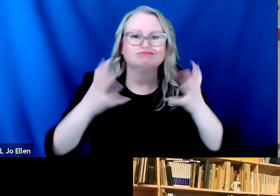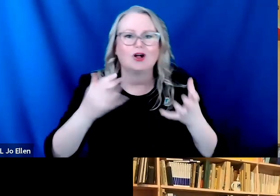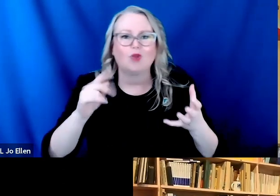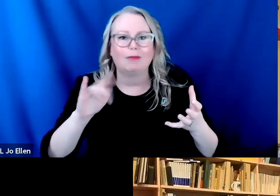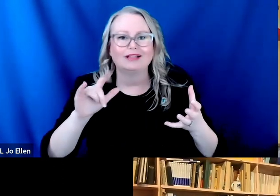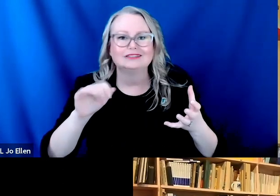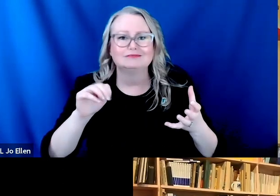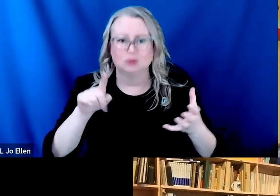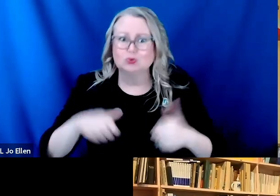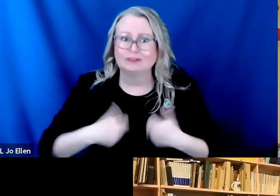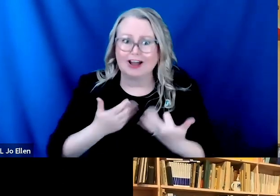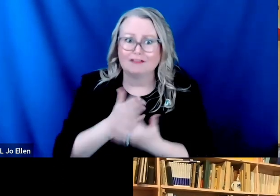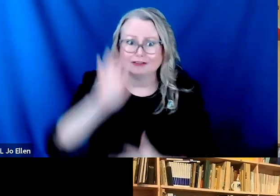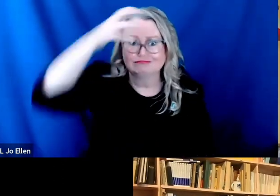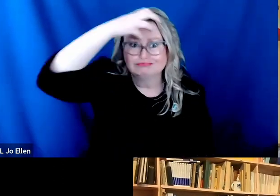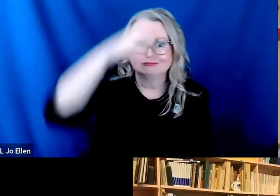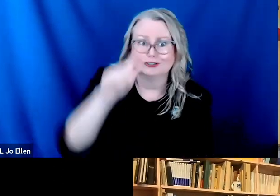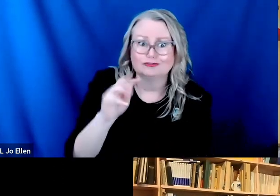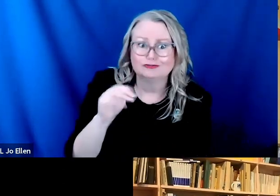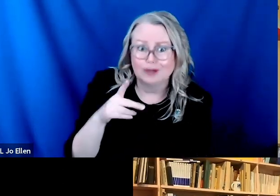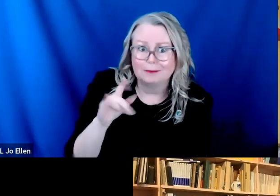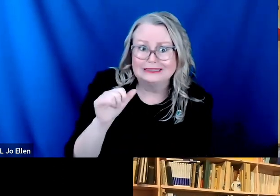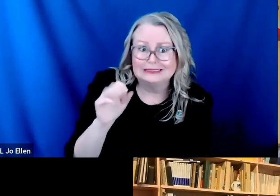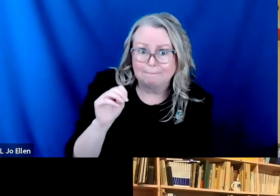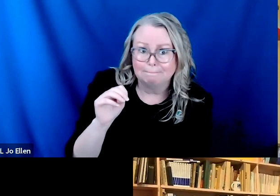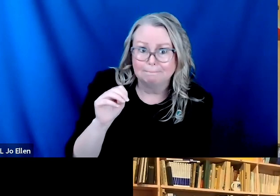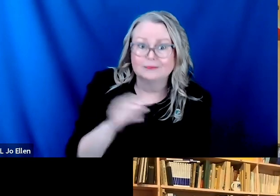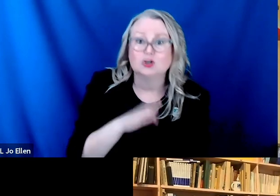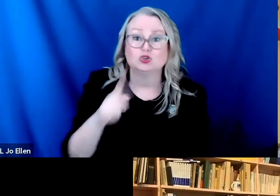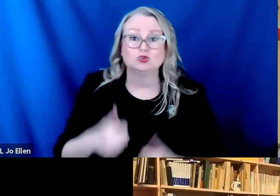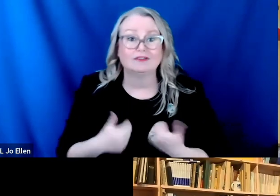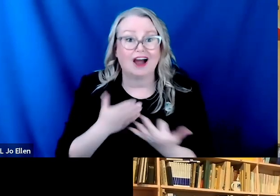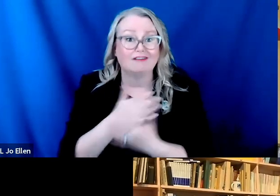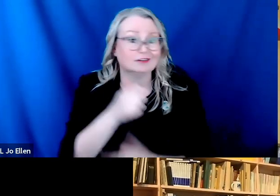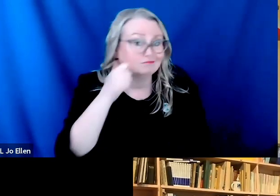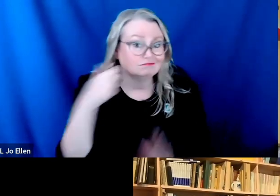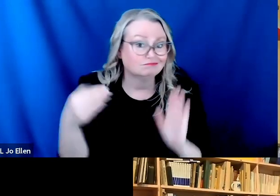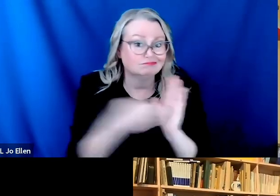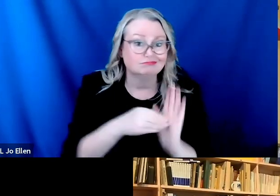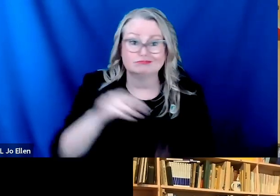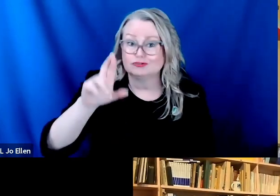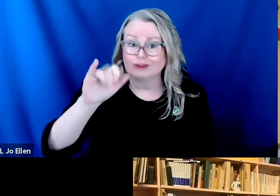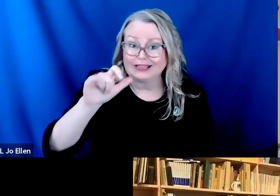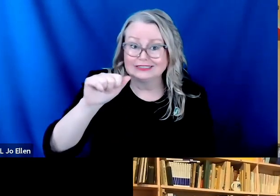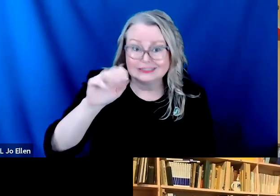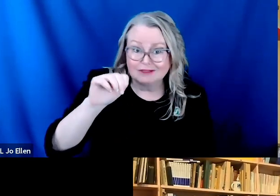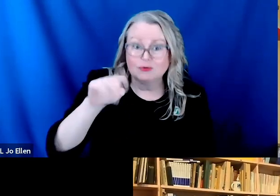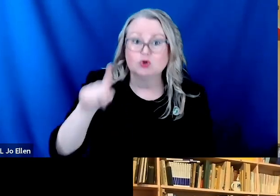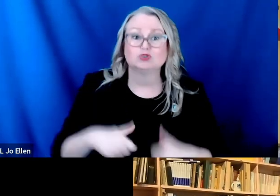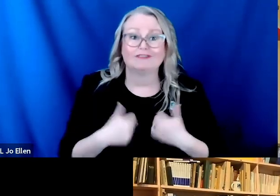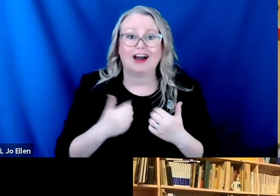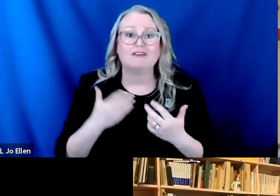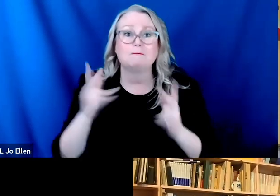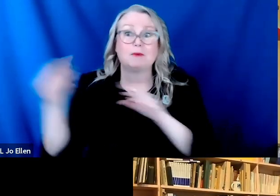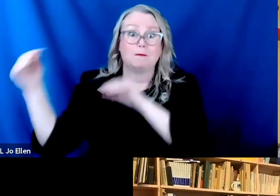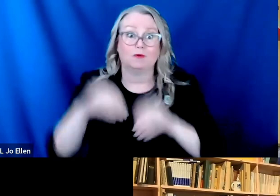recognition of the many facets of racism and xenophobia, efforts to attain educational equity through standards,